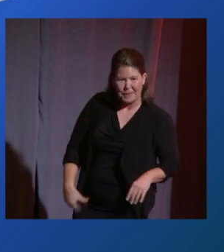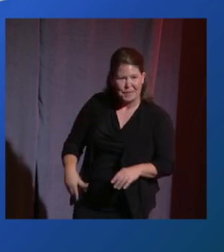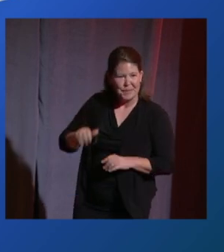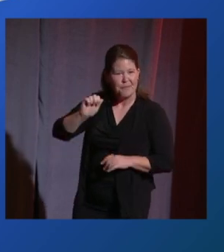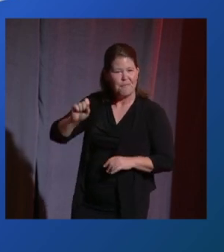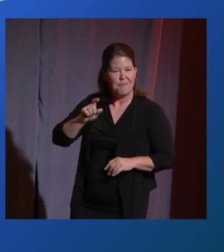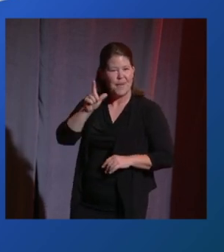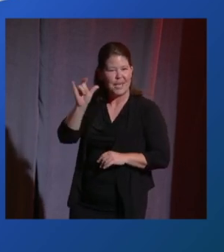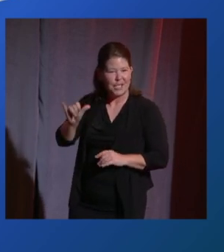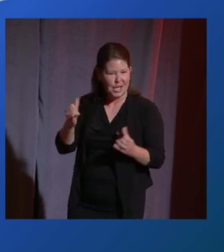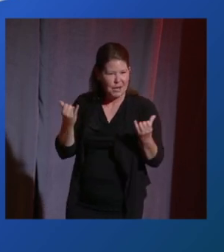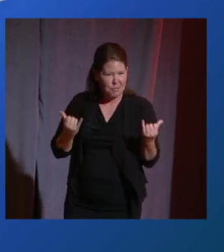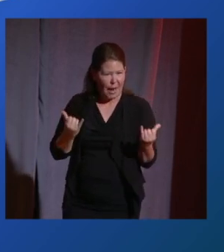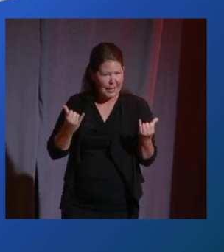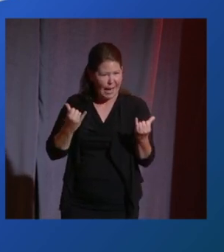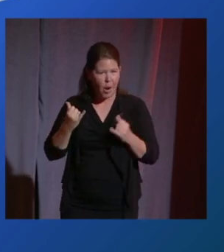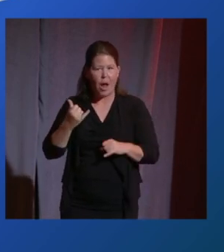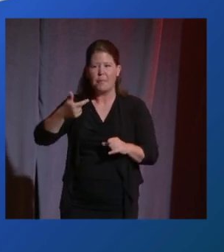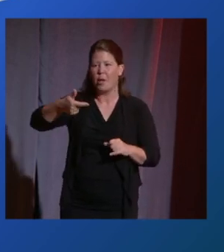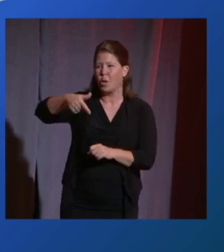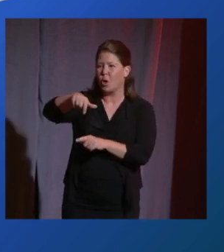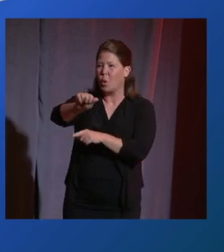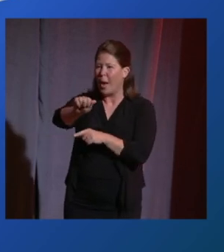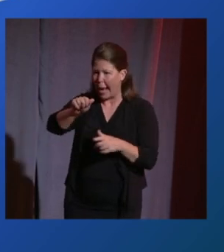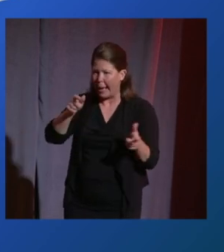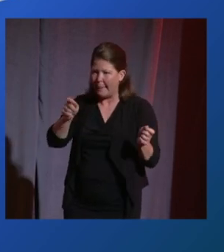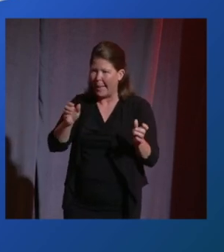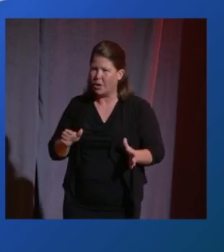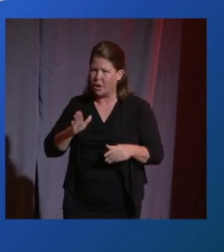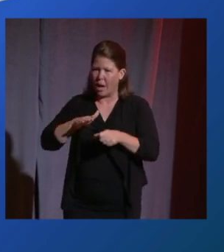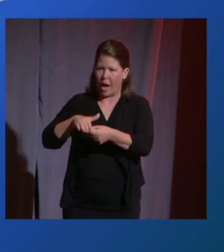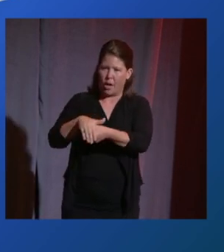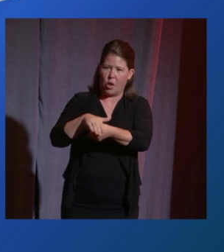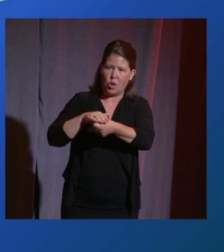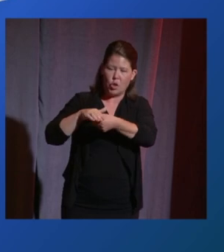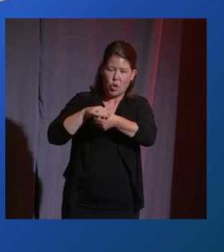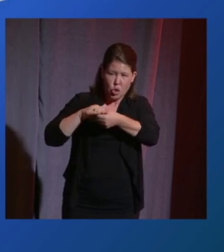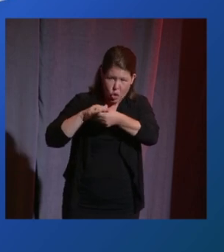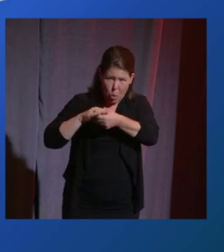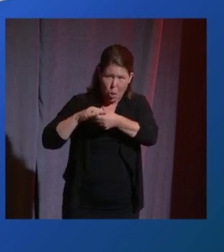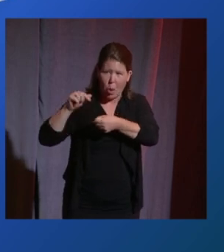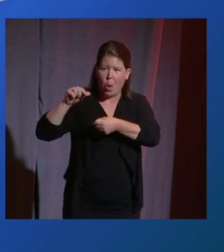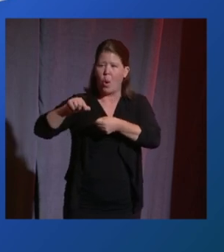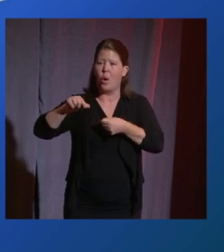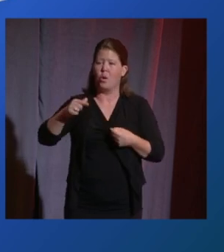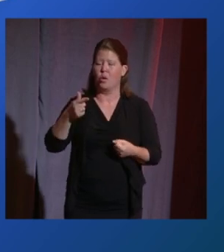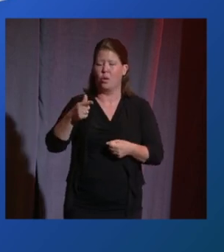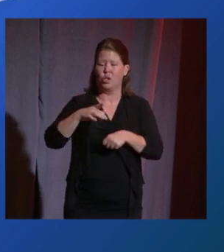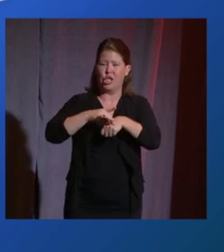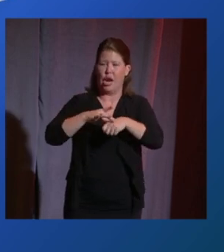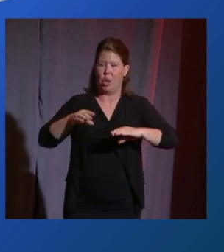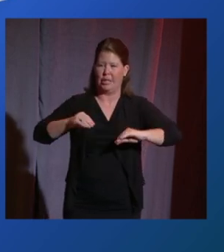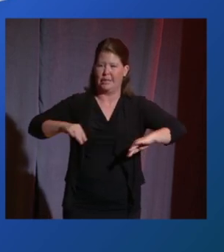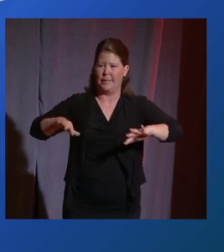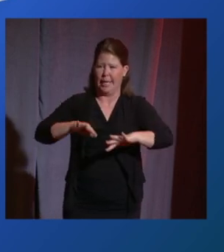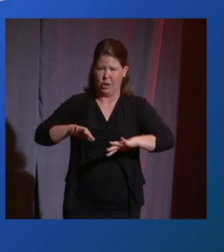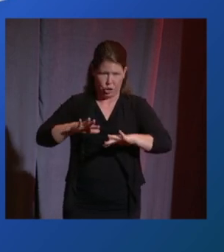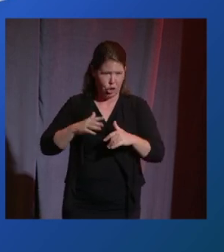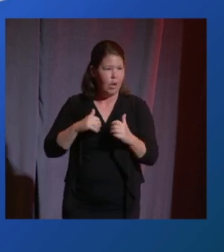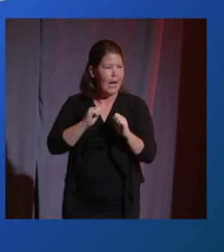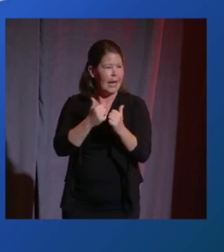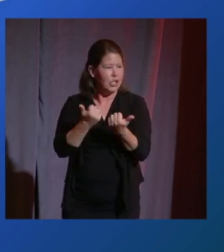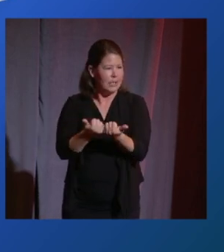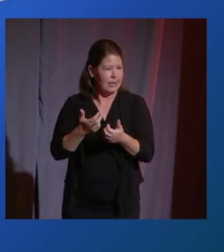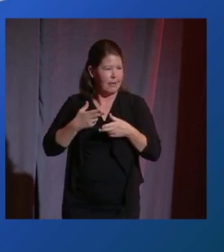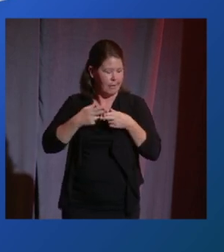the quality assurance manager at a local uh geospatial Solutions company called USA um I really got my start in